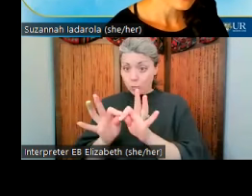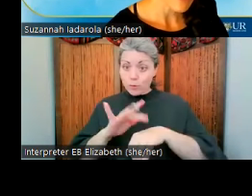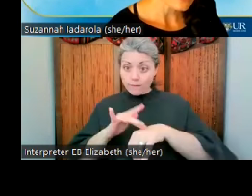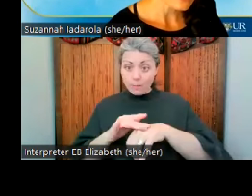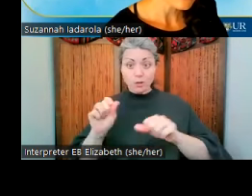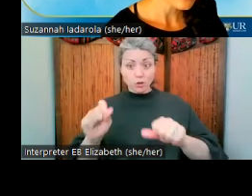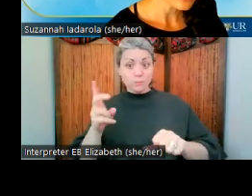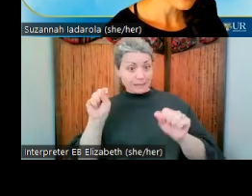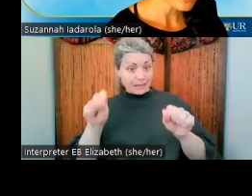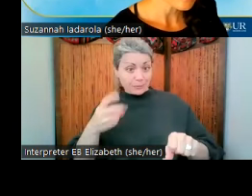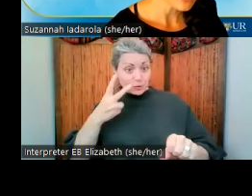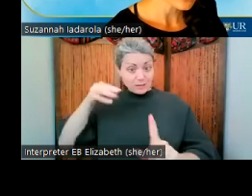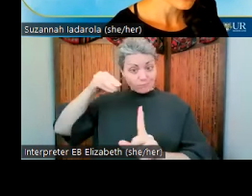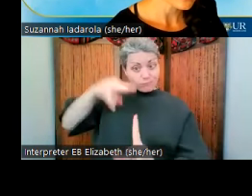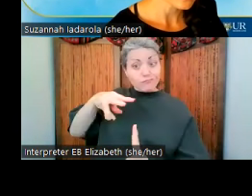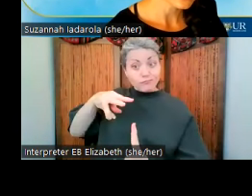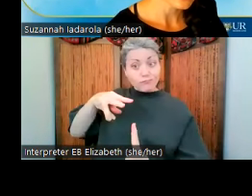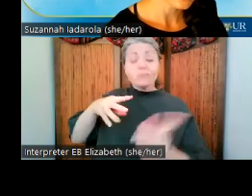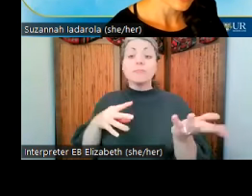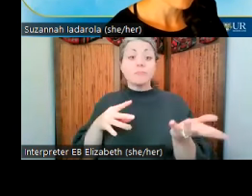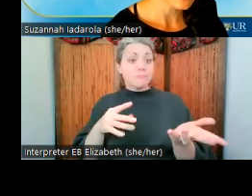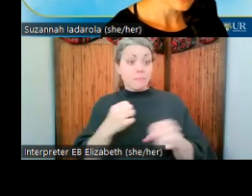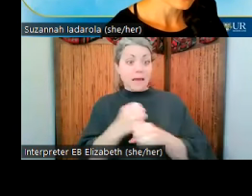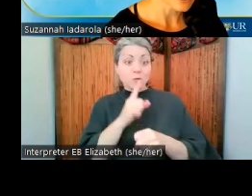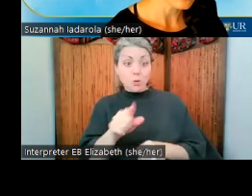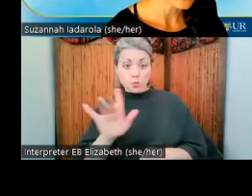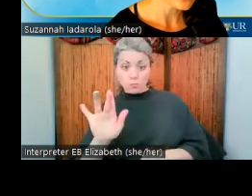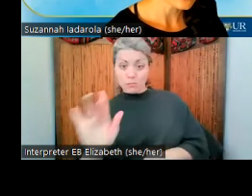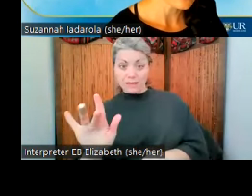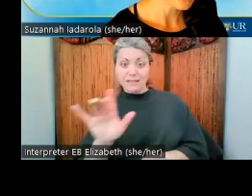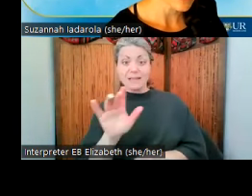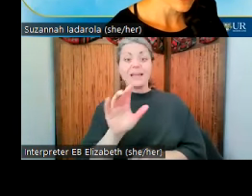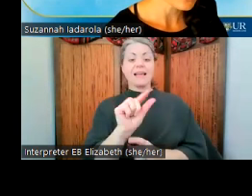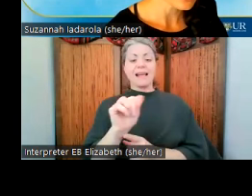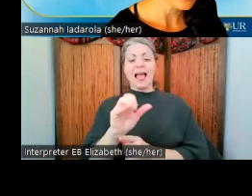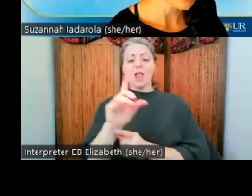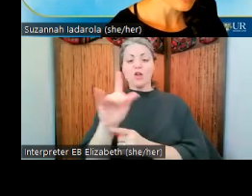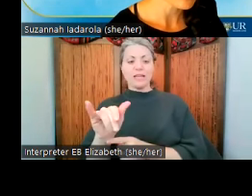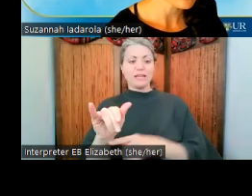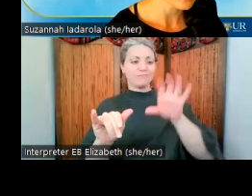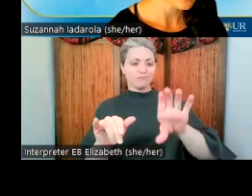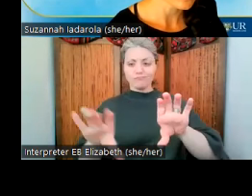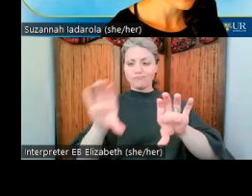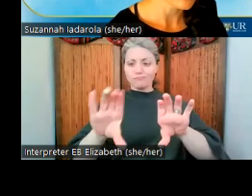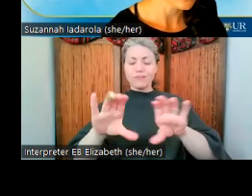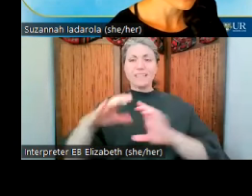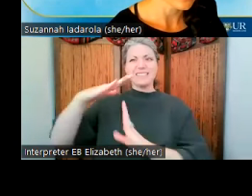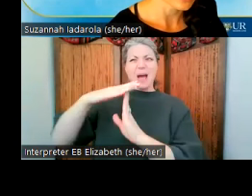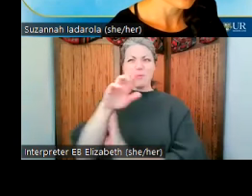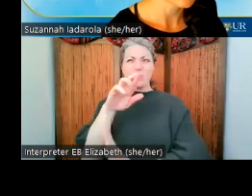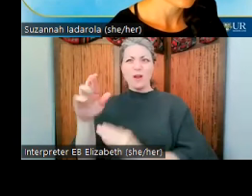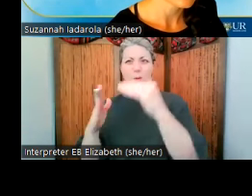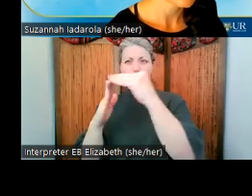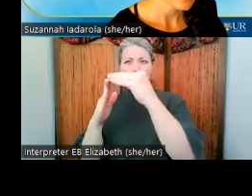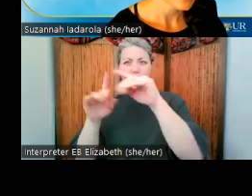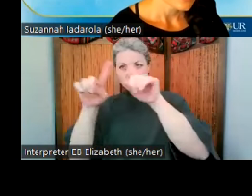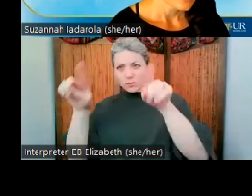be spotlighted for you. Just make sure you selected side-by-side gallery under the view option in the upper right corner of your